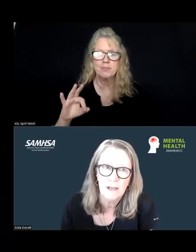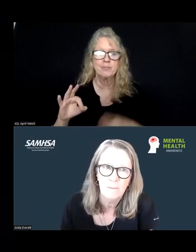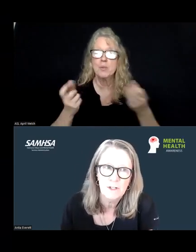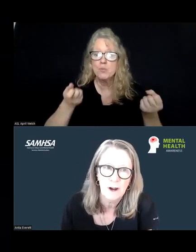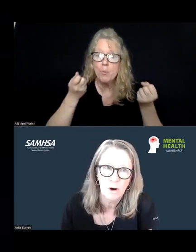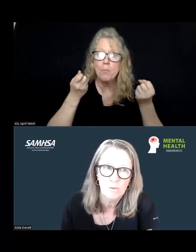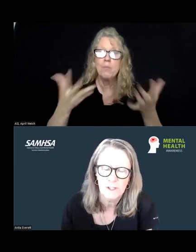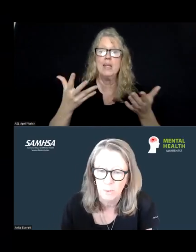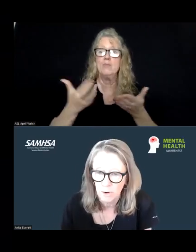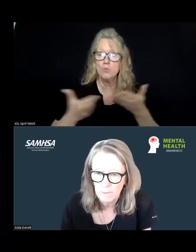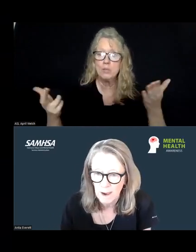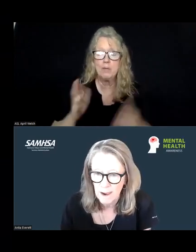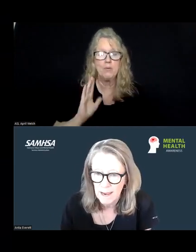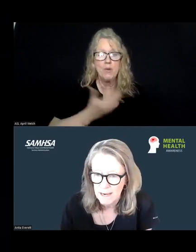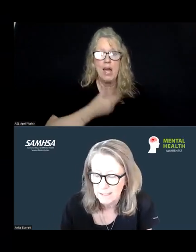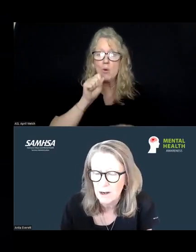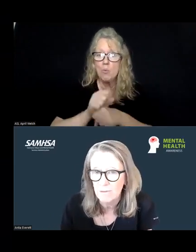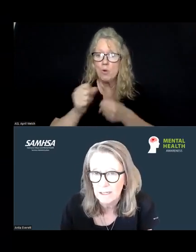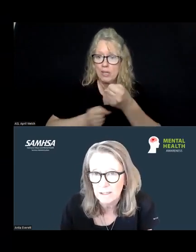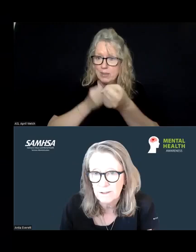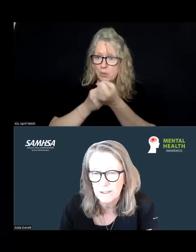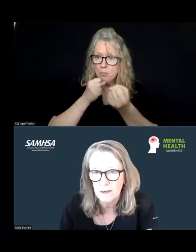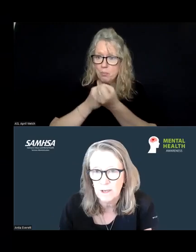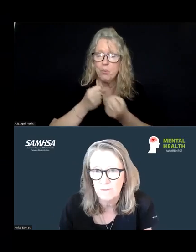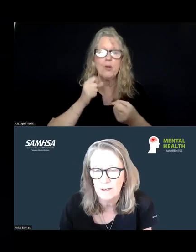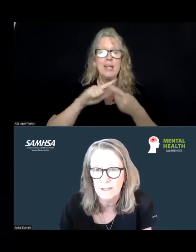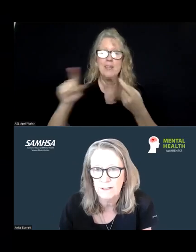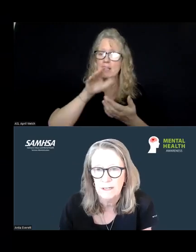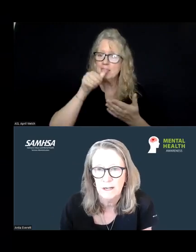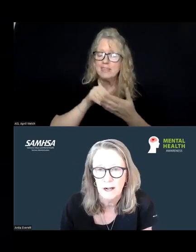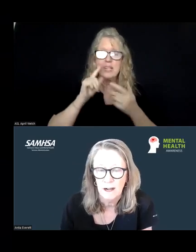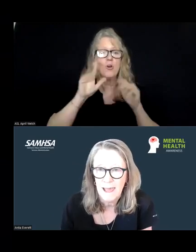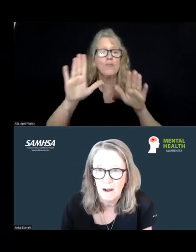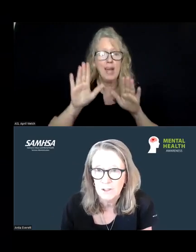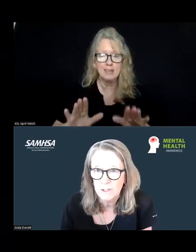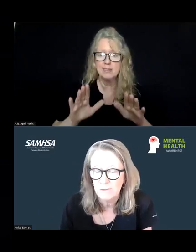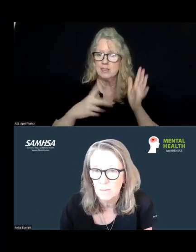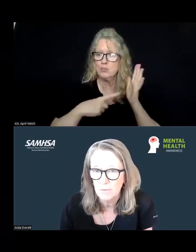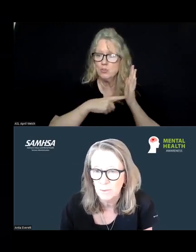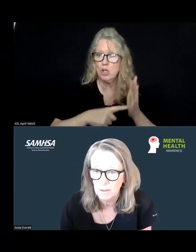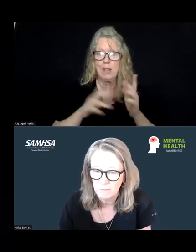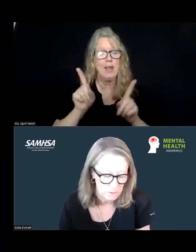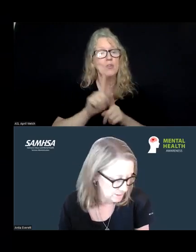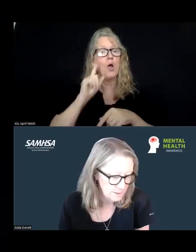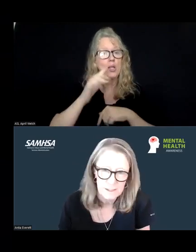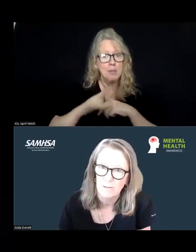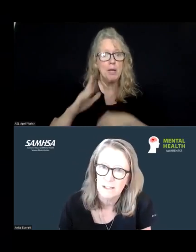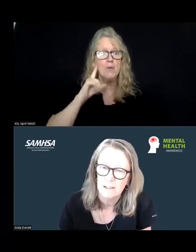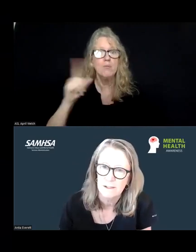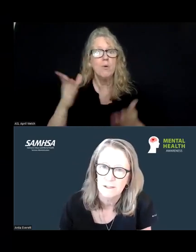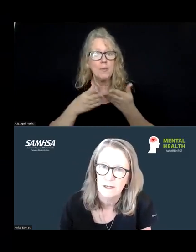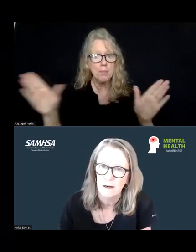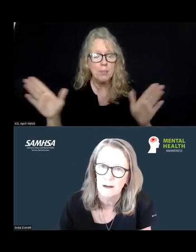resources and much of our work was supported by a Center of Excellence that we have funded. That also is available for public viewing, the